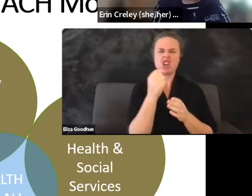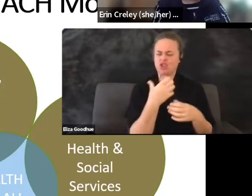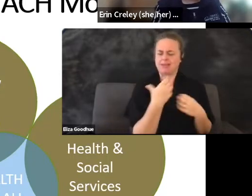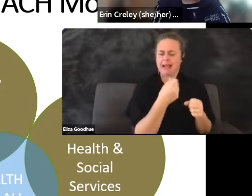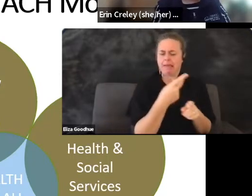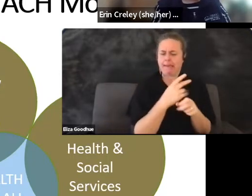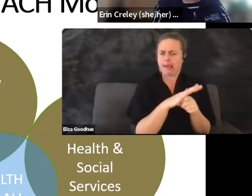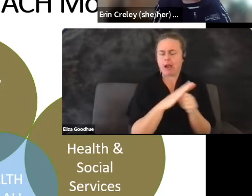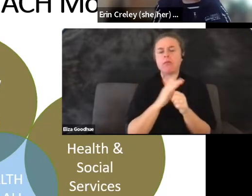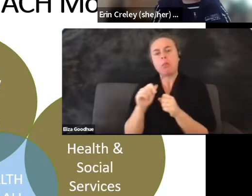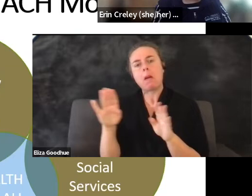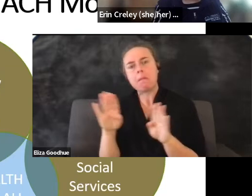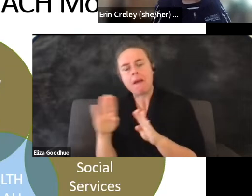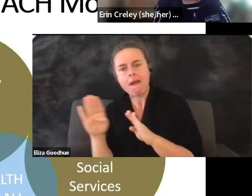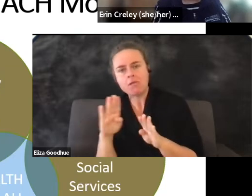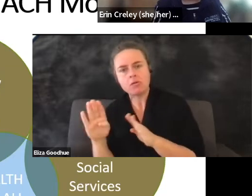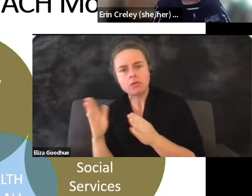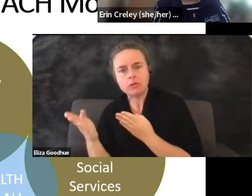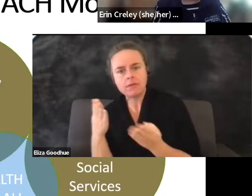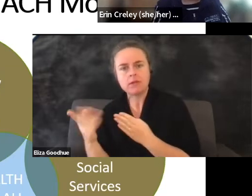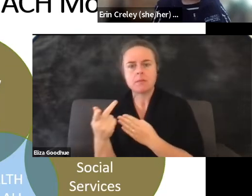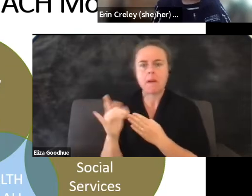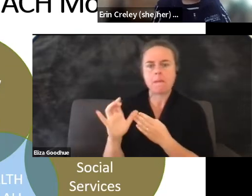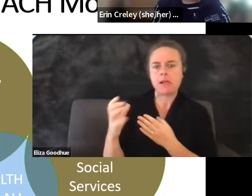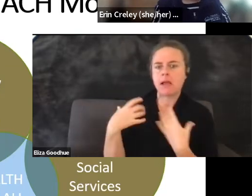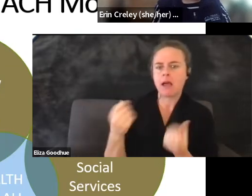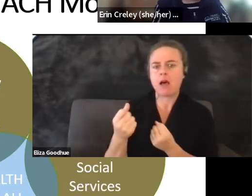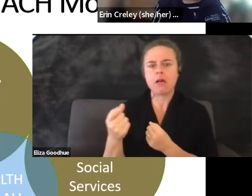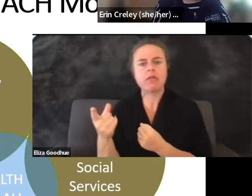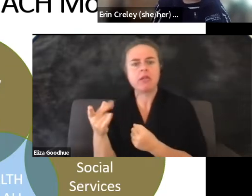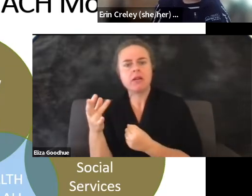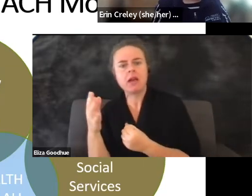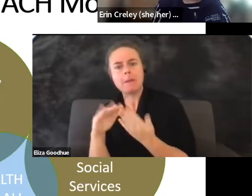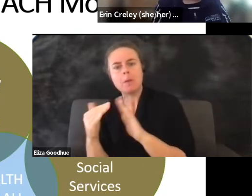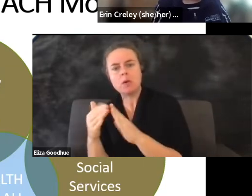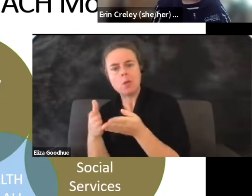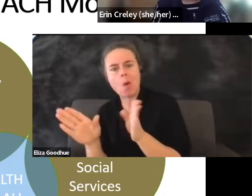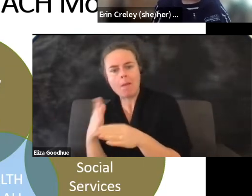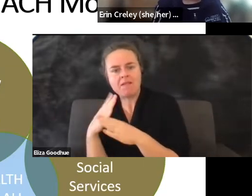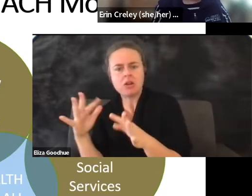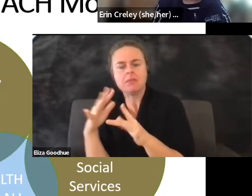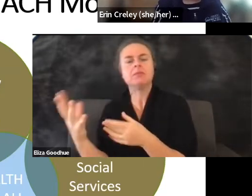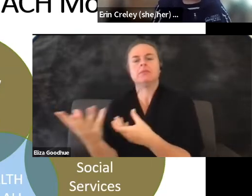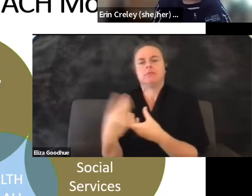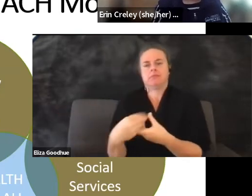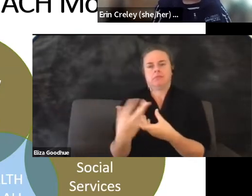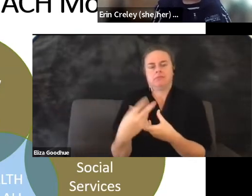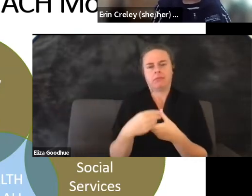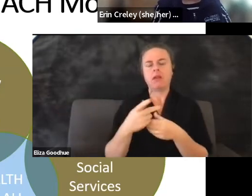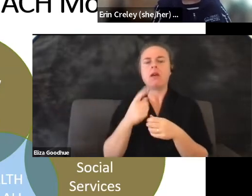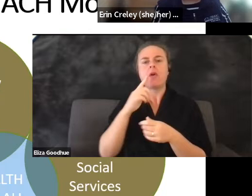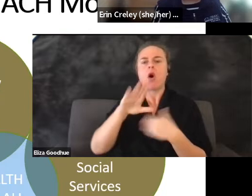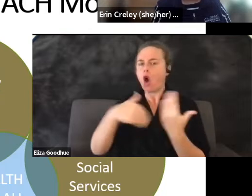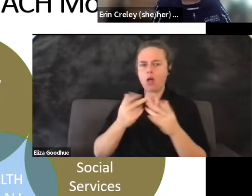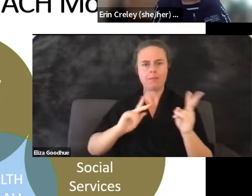social services, public health, and other organizations and sectors, focusing on the health of all residents in a geographic area